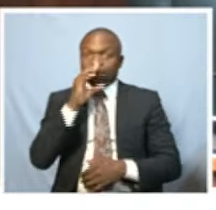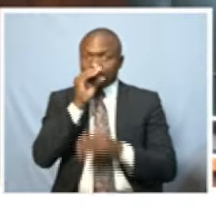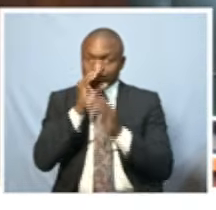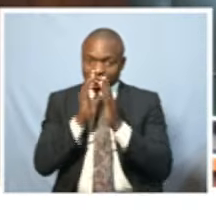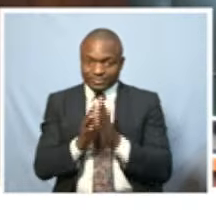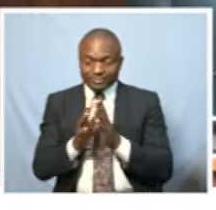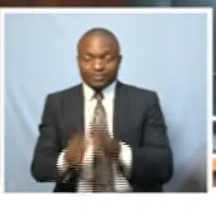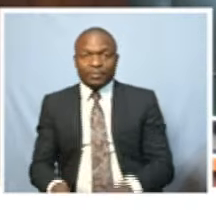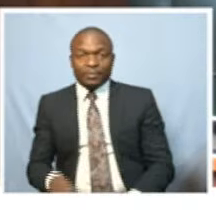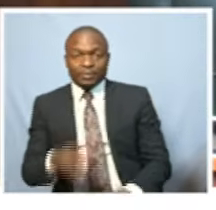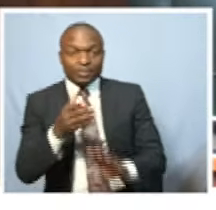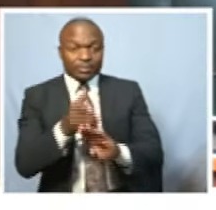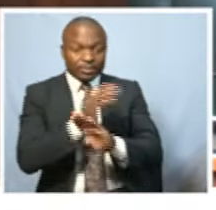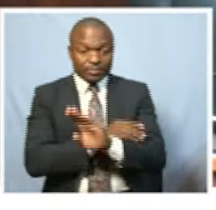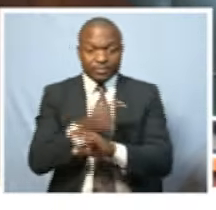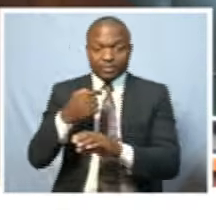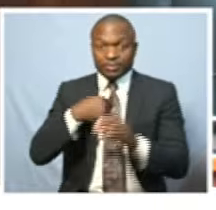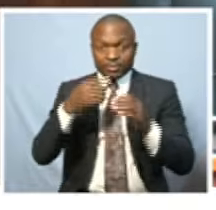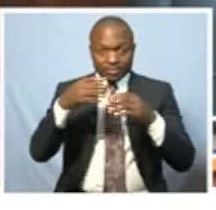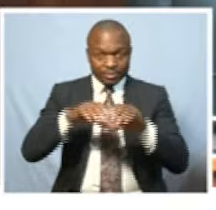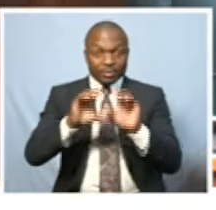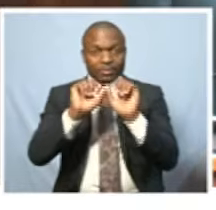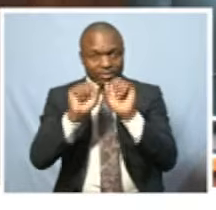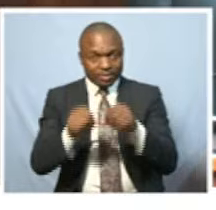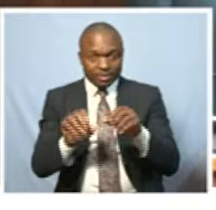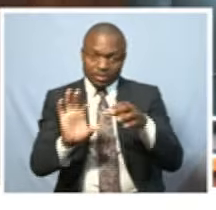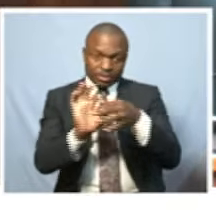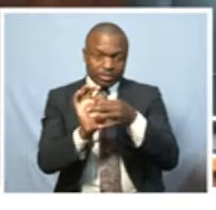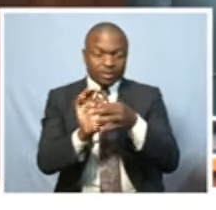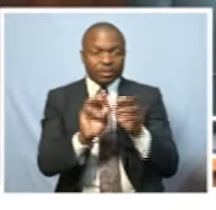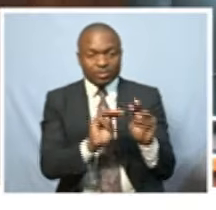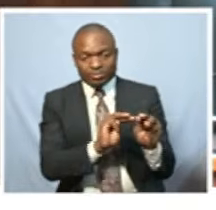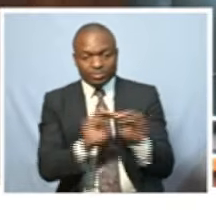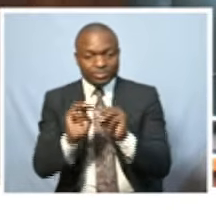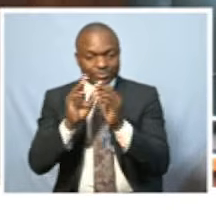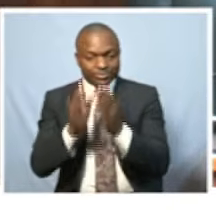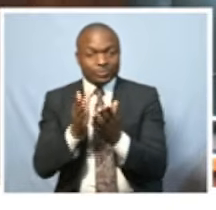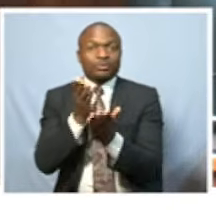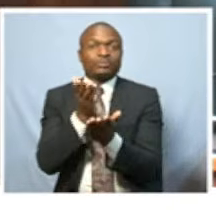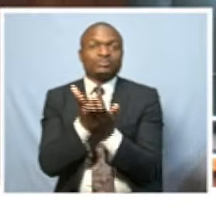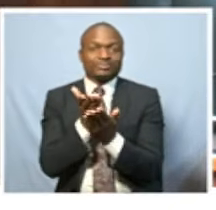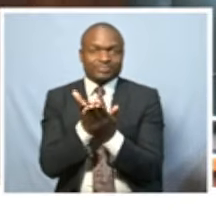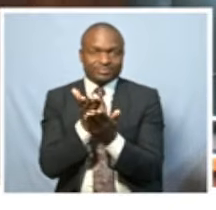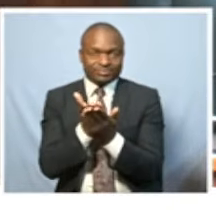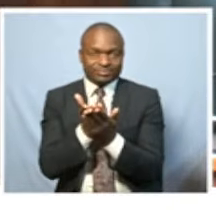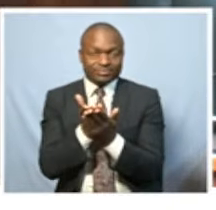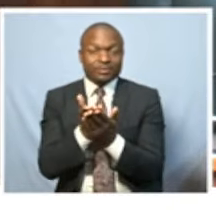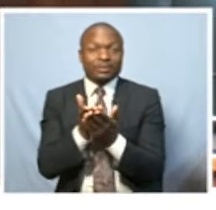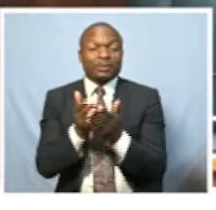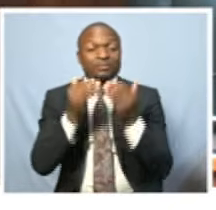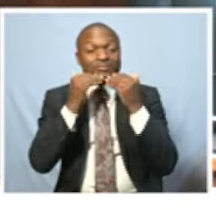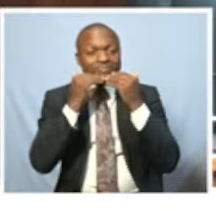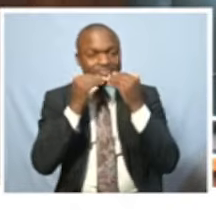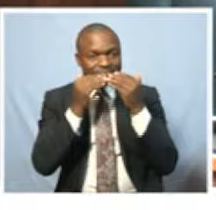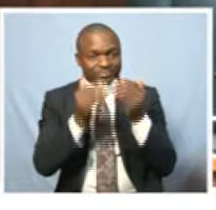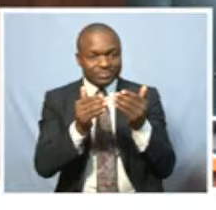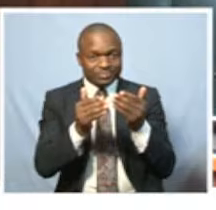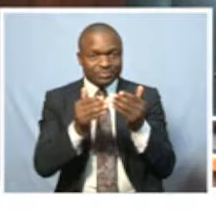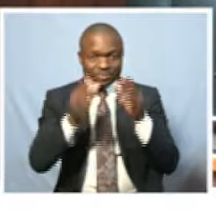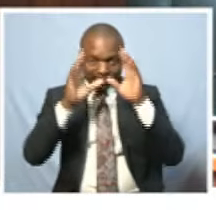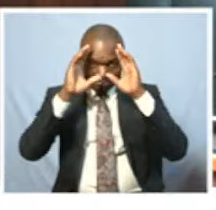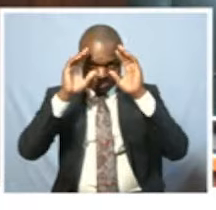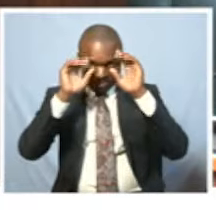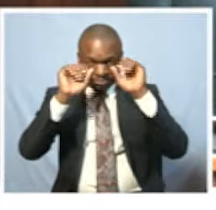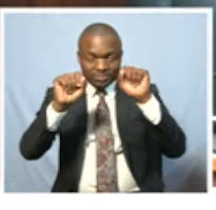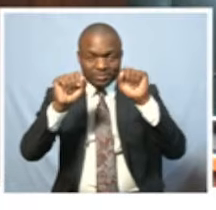Speaker, before I proceed, let me join the mover of the motion in commending His